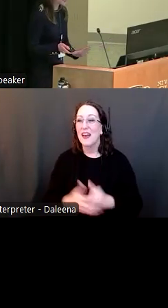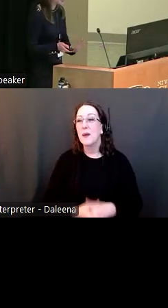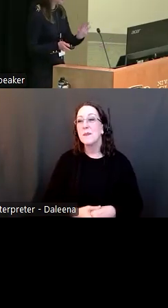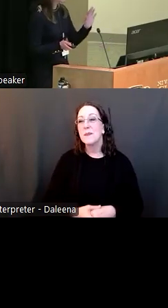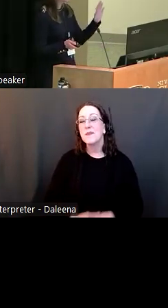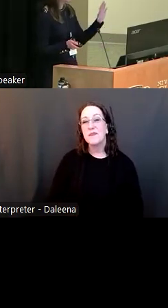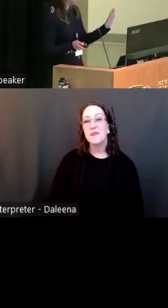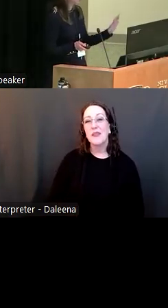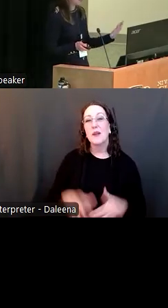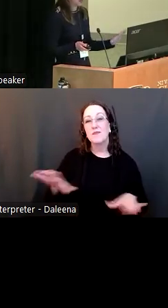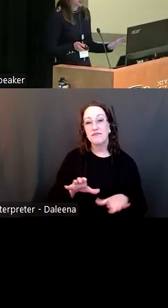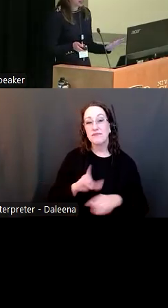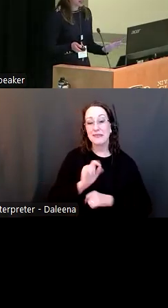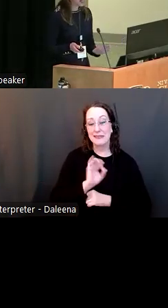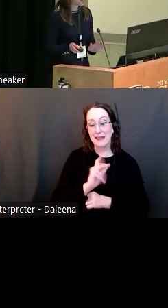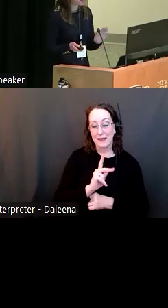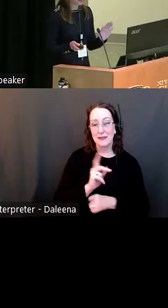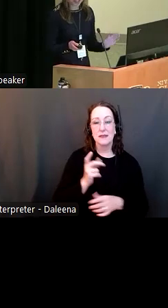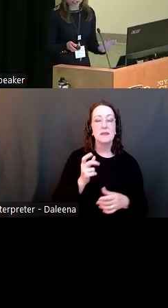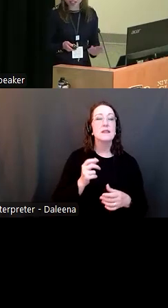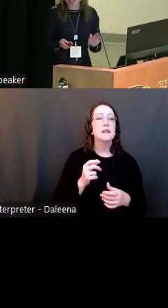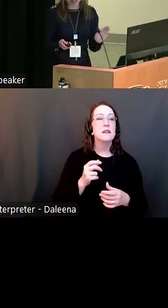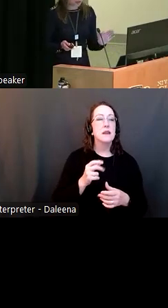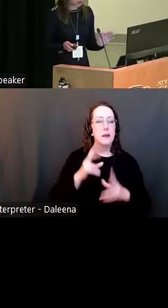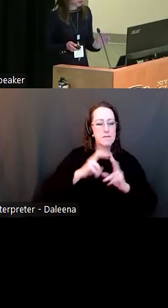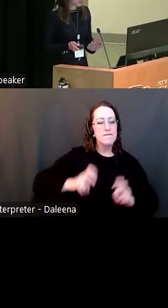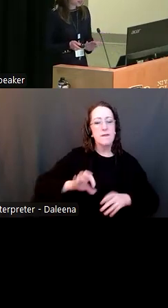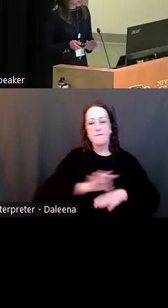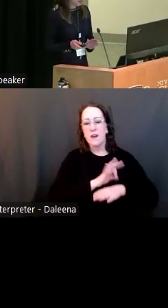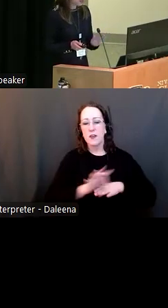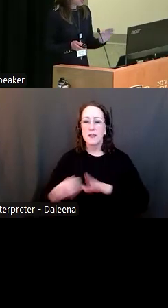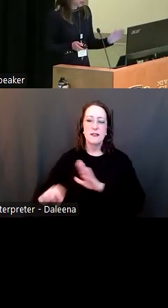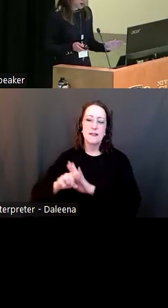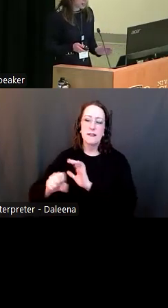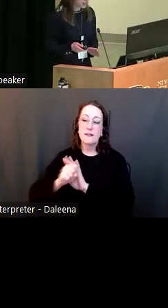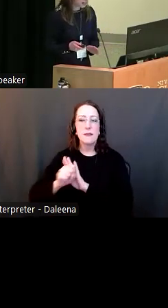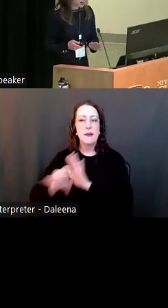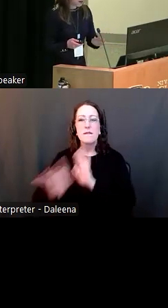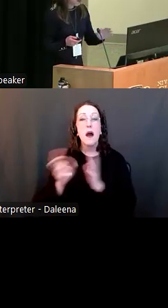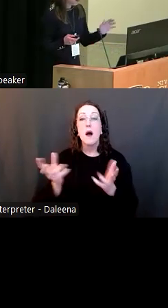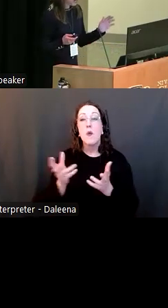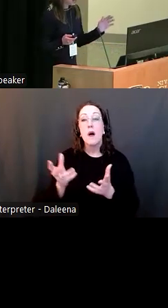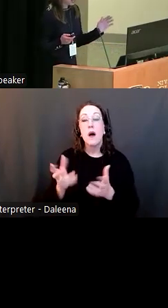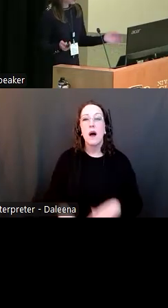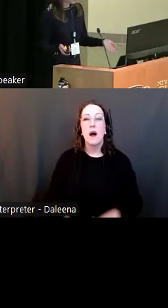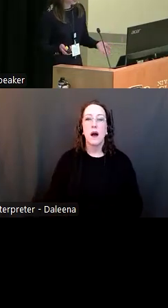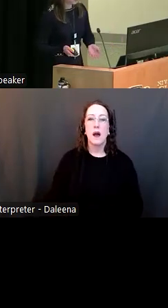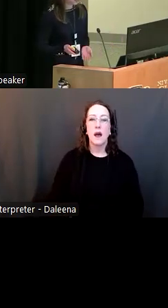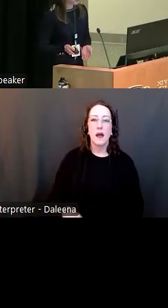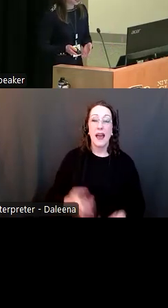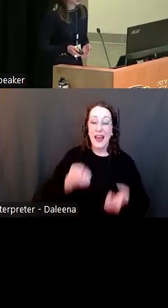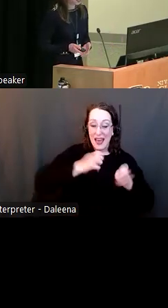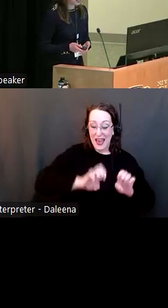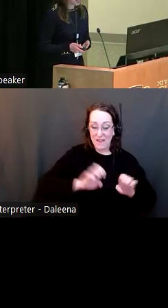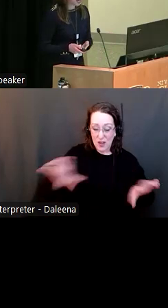administered these tasks and we assessed, functioning and negative symptoms, what did we find? I found that effort